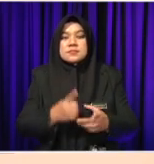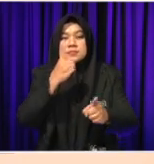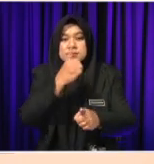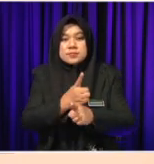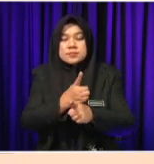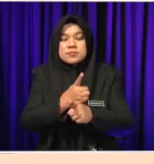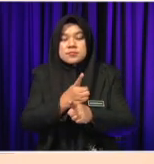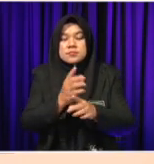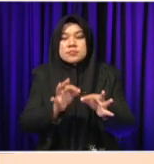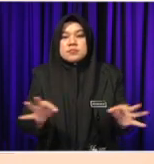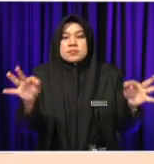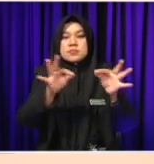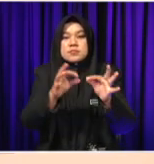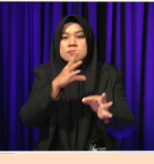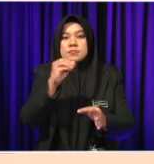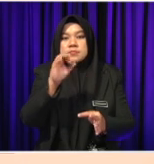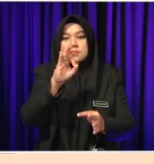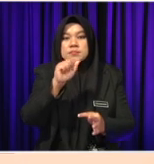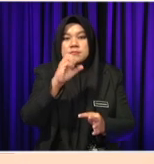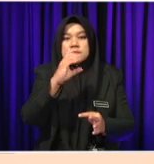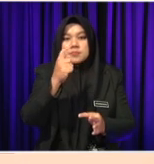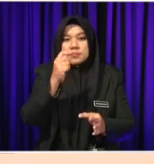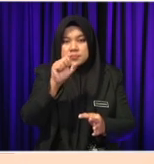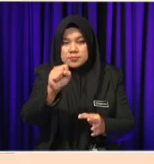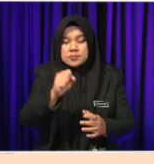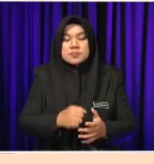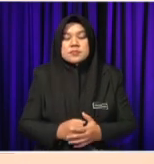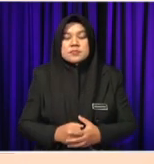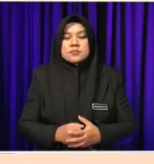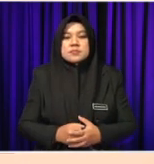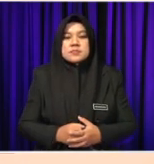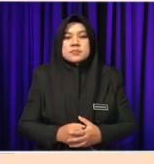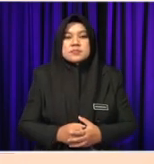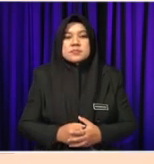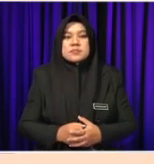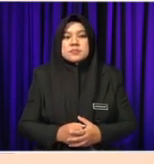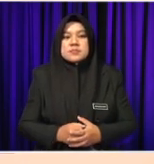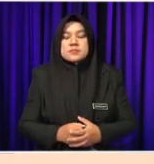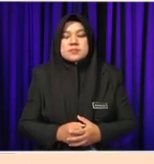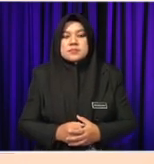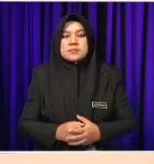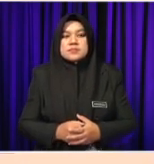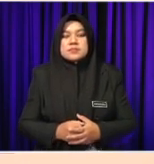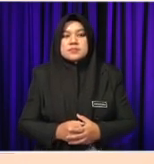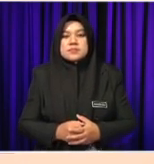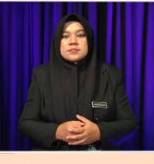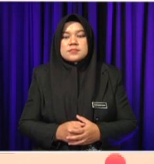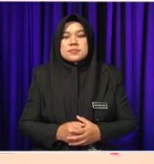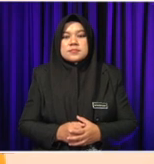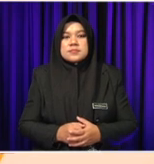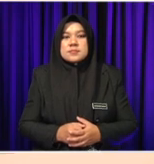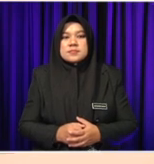and facts. Mm-mm. Anyone in the house wants to give it a shot? All right, white color it is. Another pupil would like a second go. Aha. Uh-huh. Who's